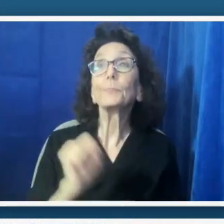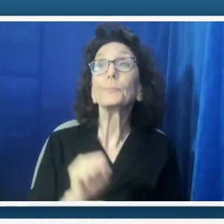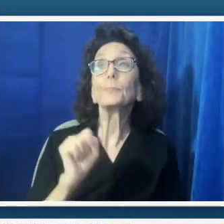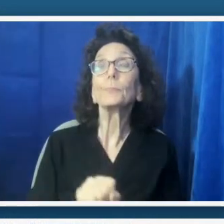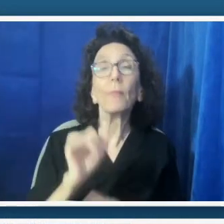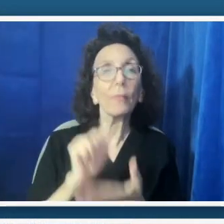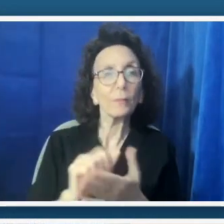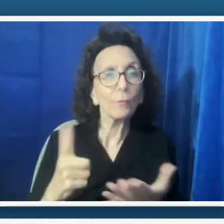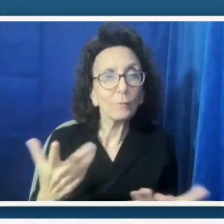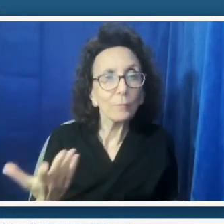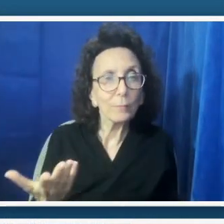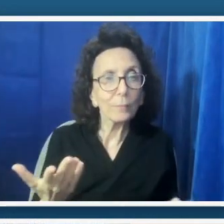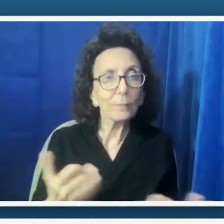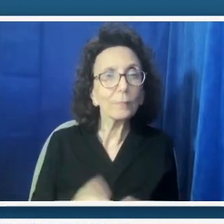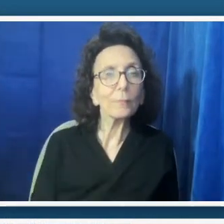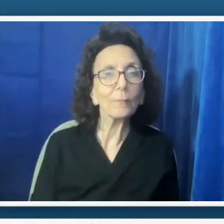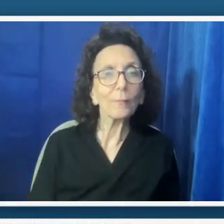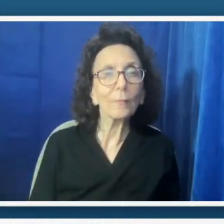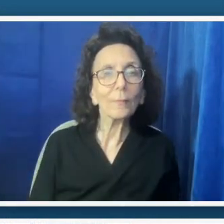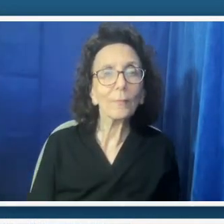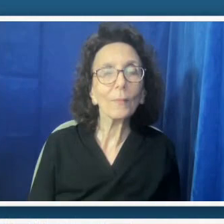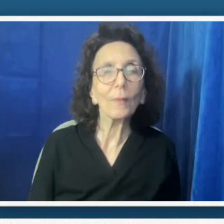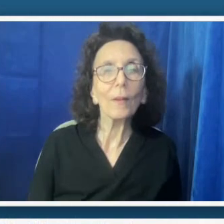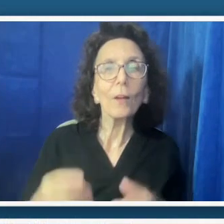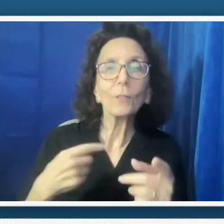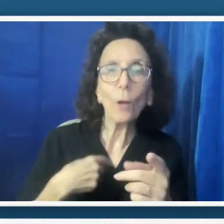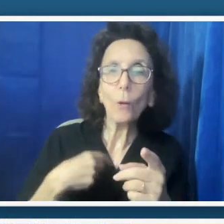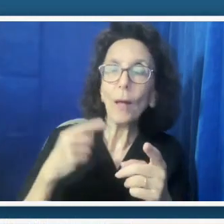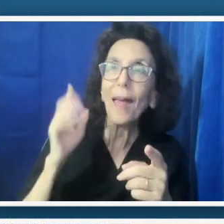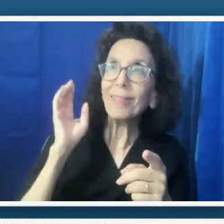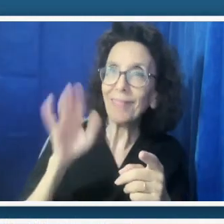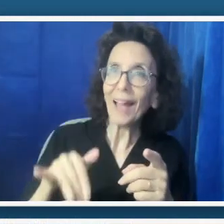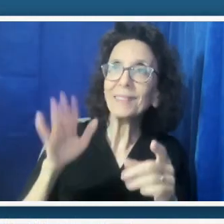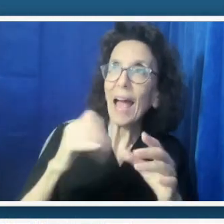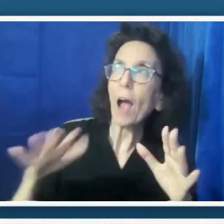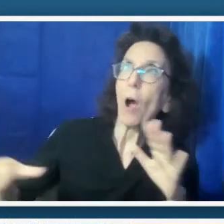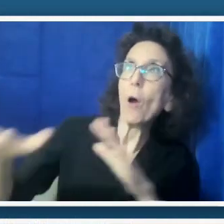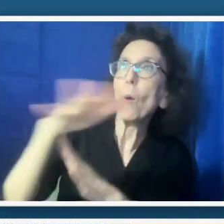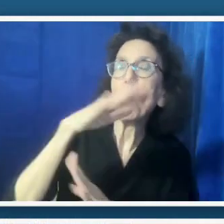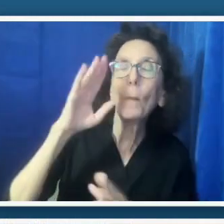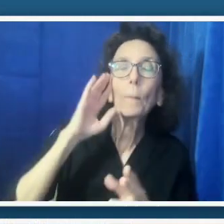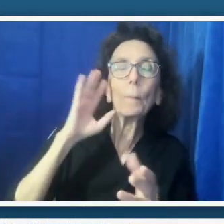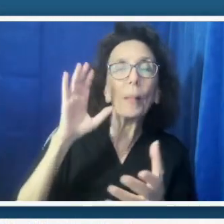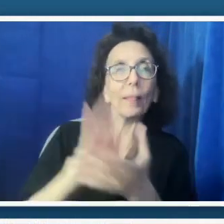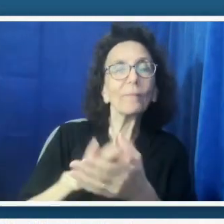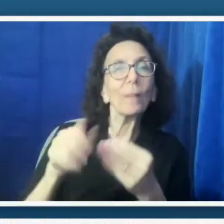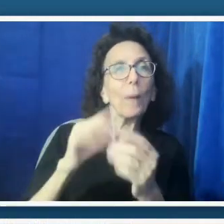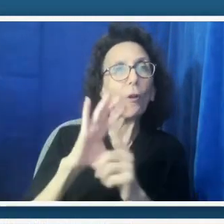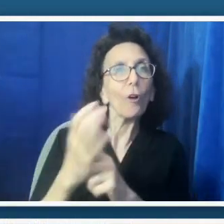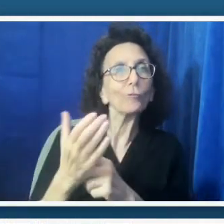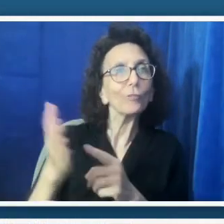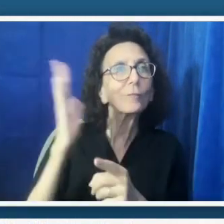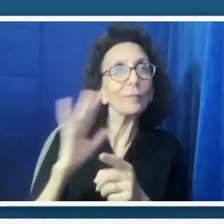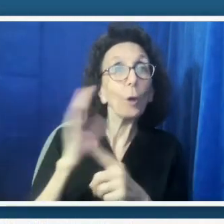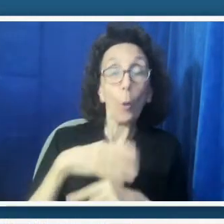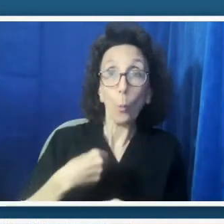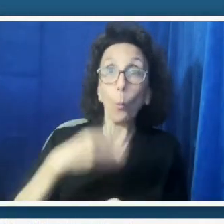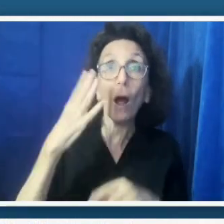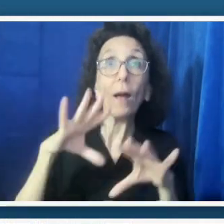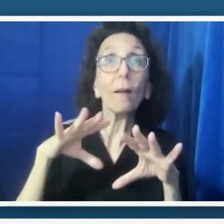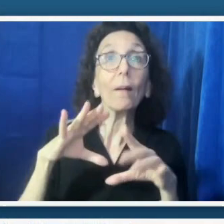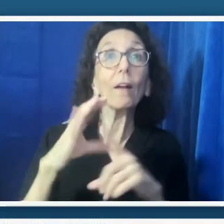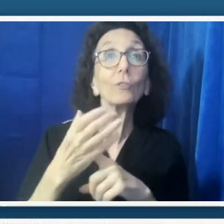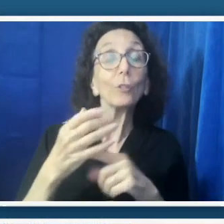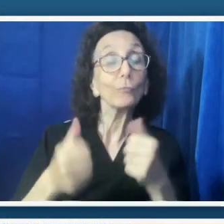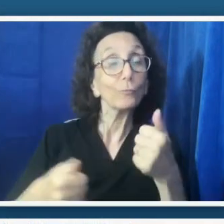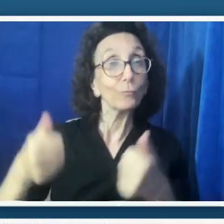and so, it really is reflective of the cultural identity at that time. There was a very pervasive power dynamic of, white culture was dominant,